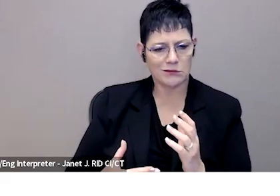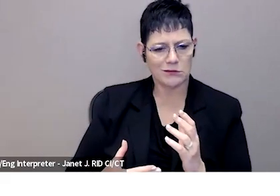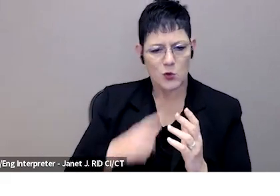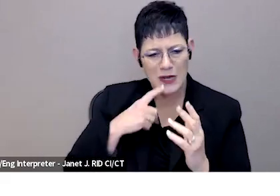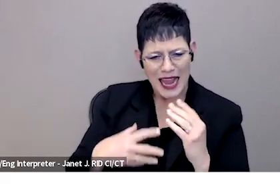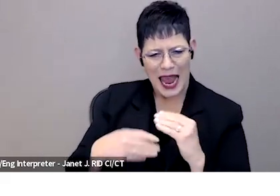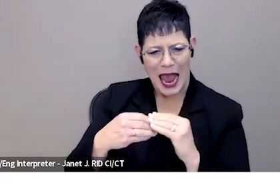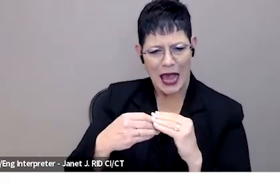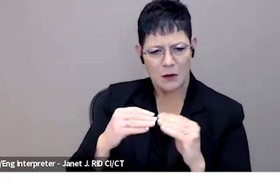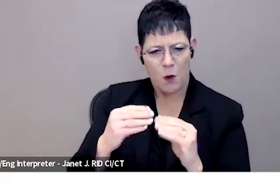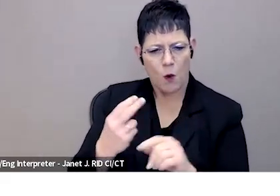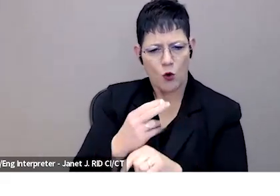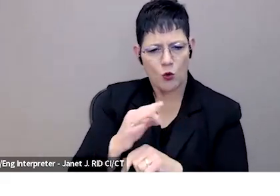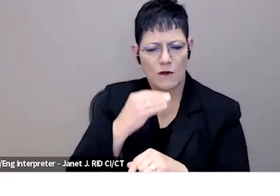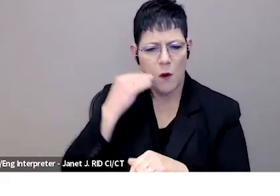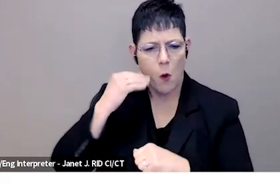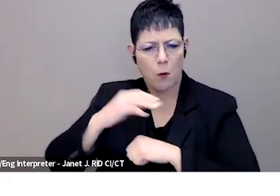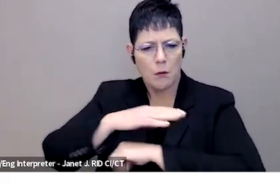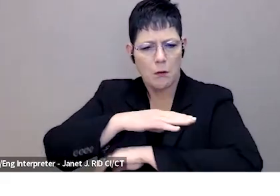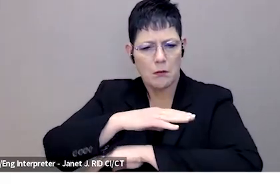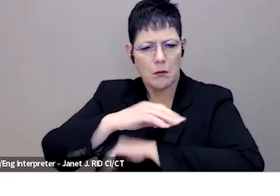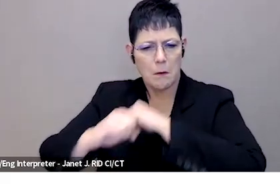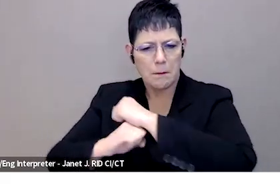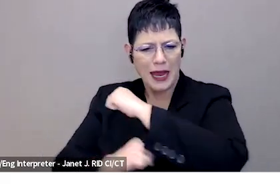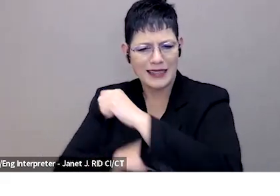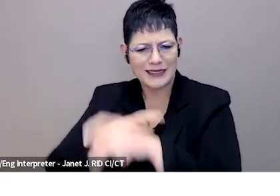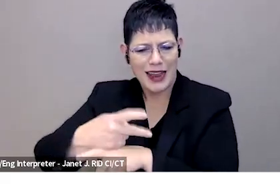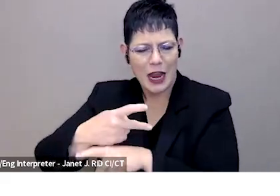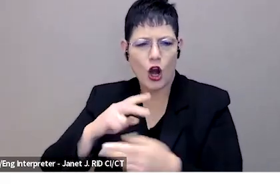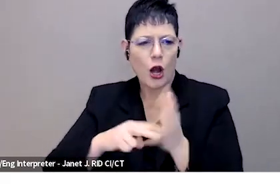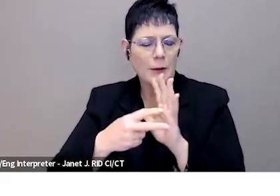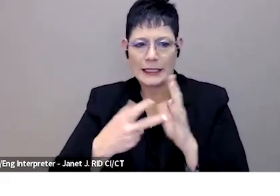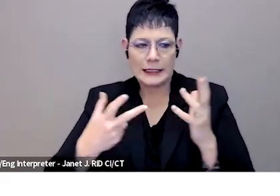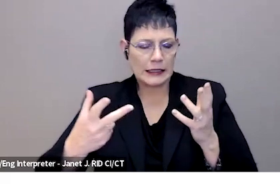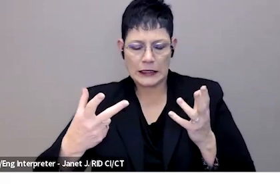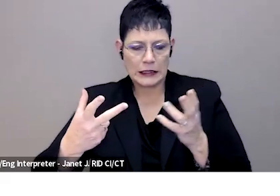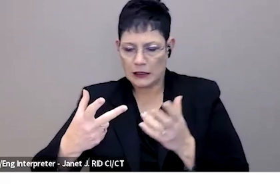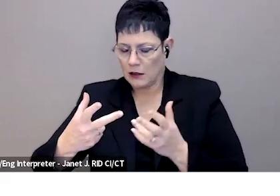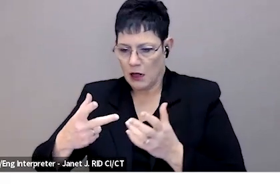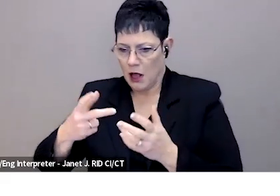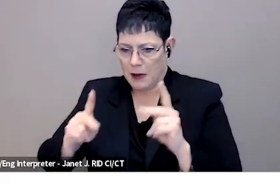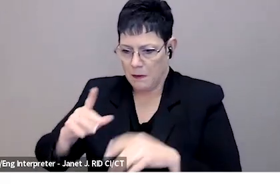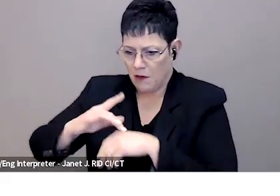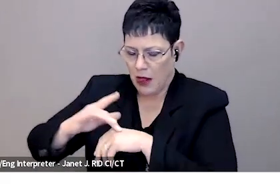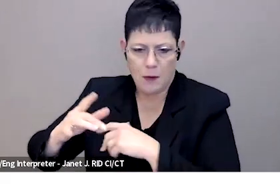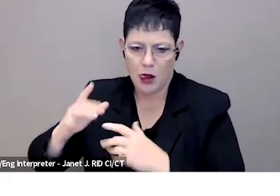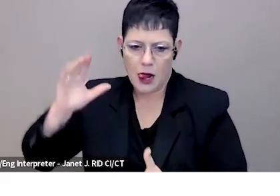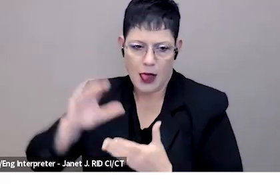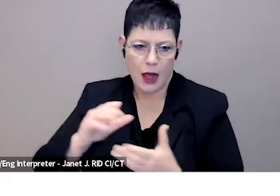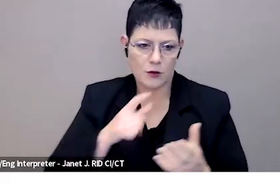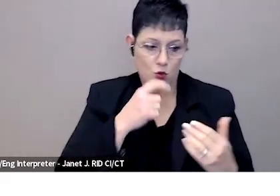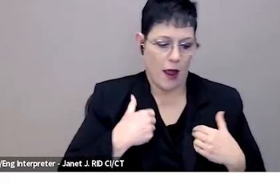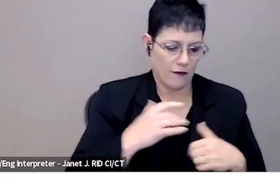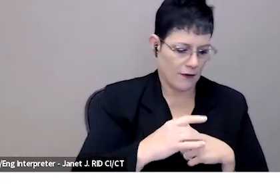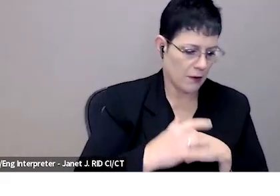care may make it difficult to meet this demand. So given these challenges, the RAISE Council may want to